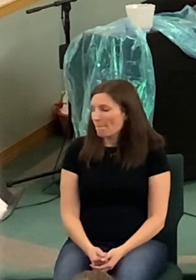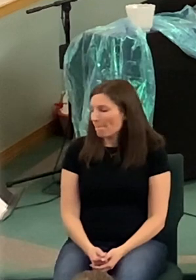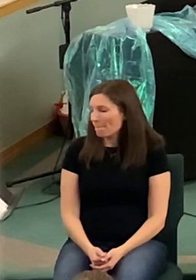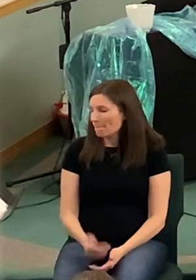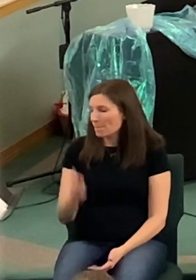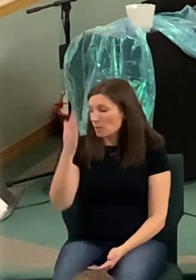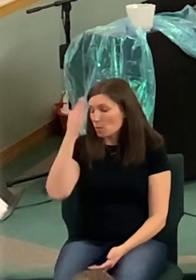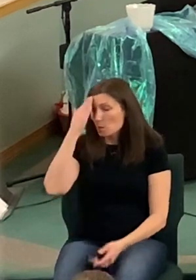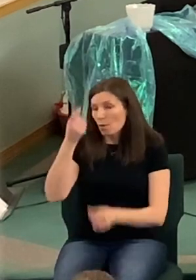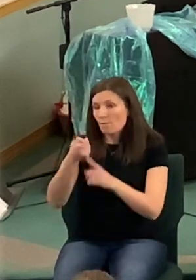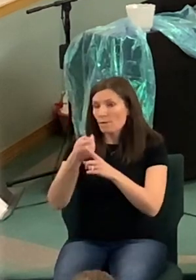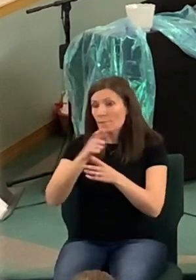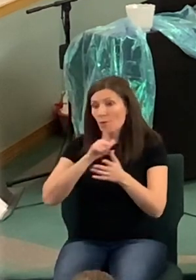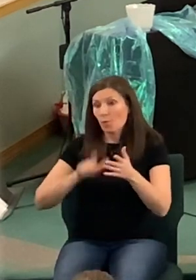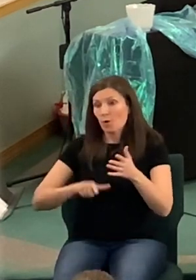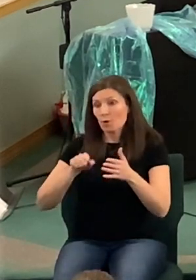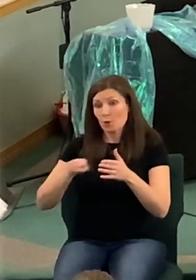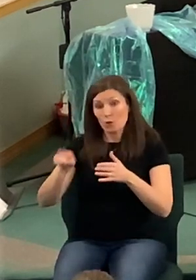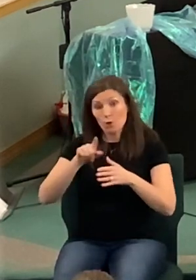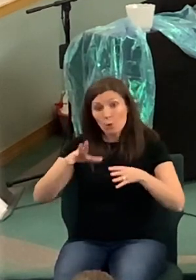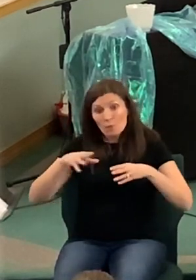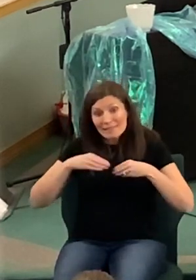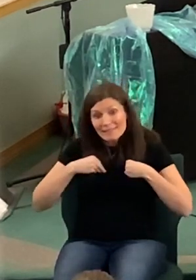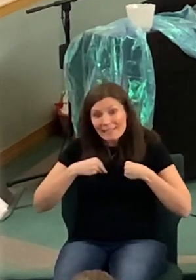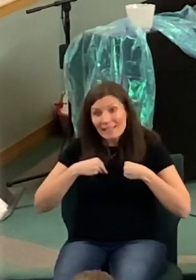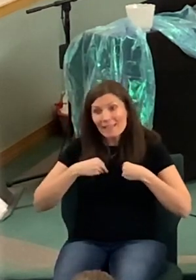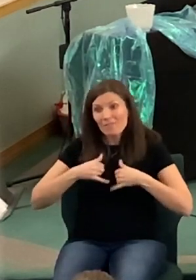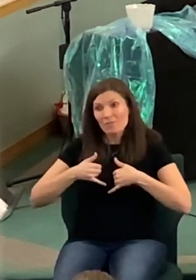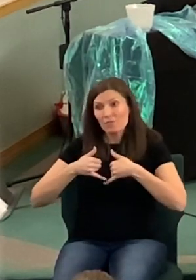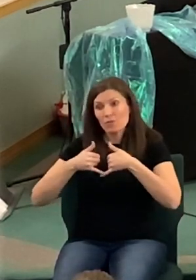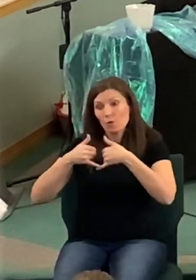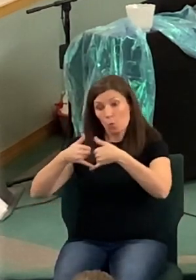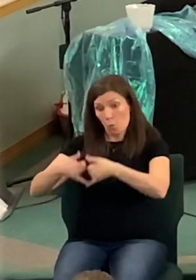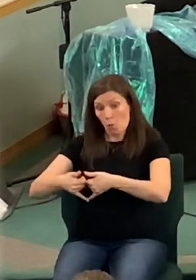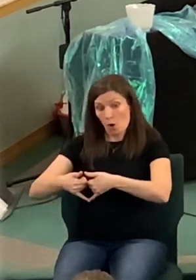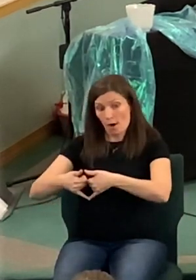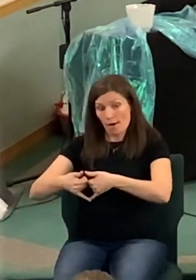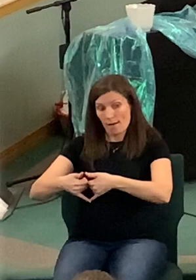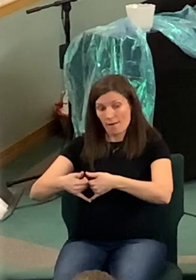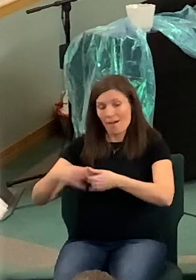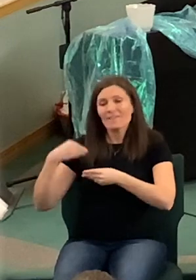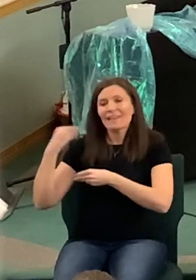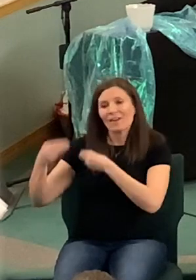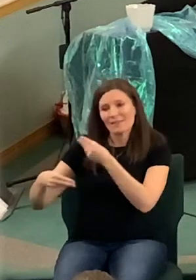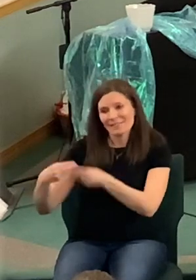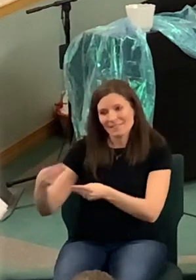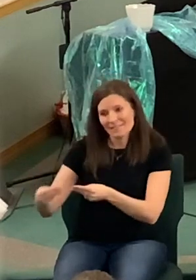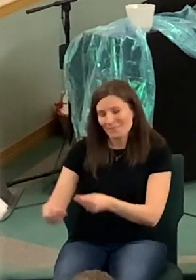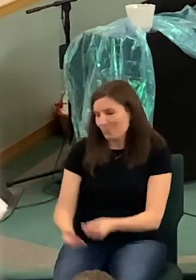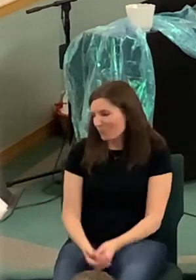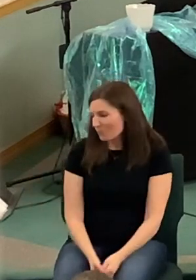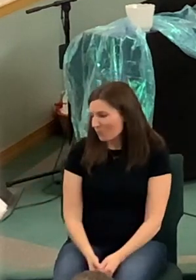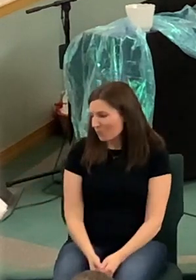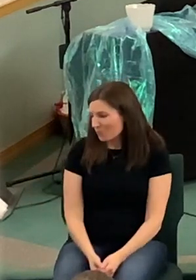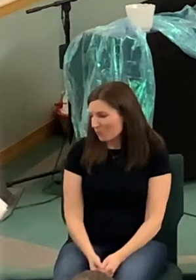the Lord you will receive the reward of the inheritance."